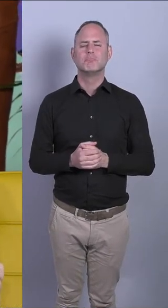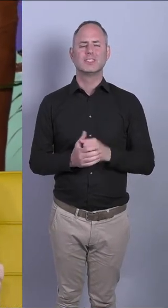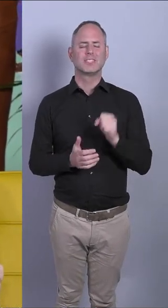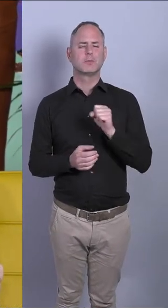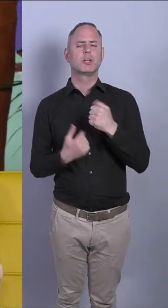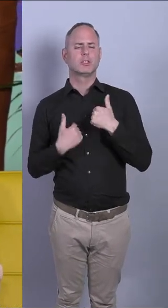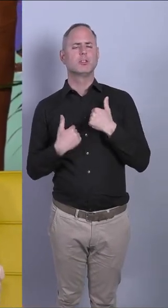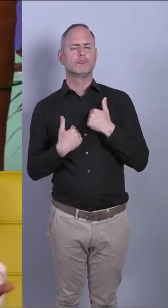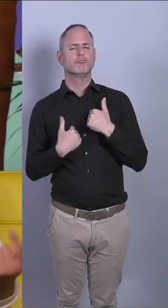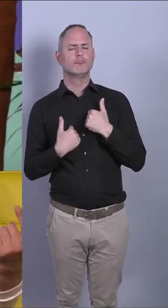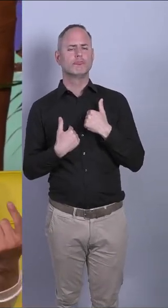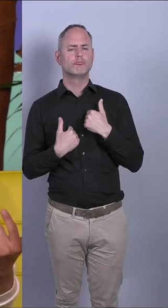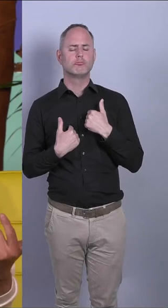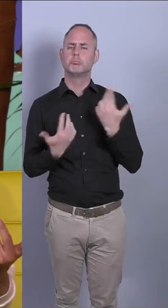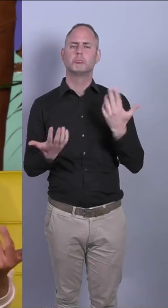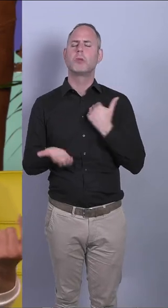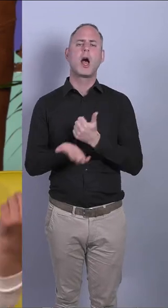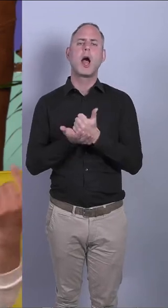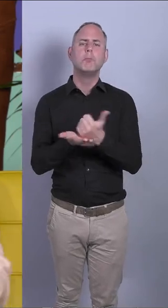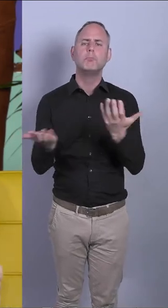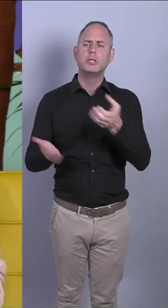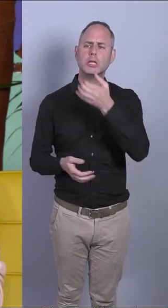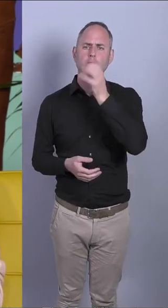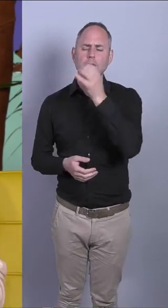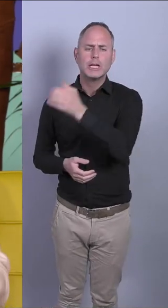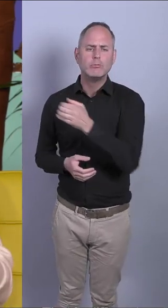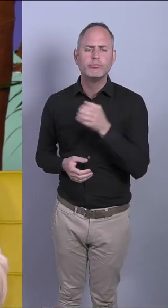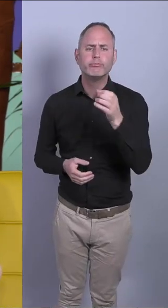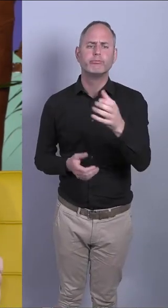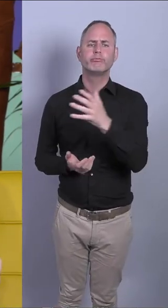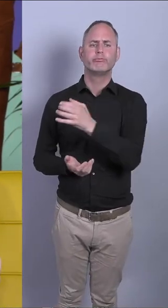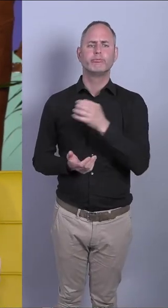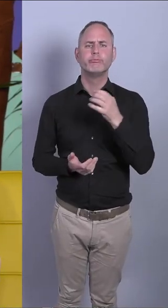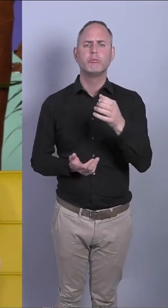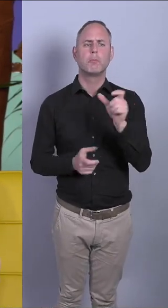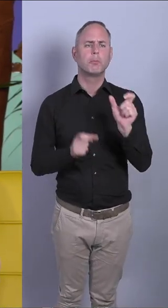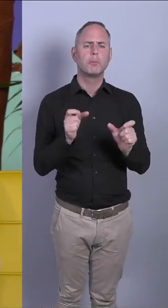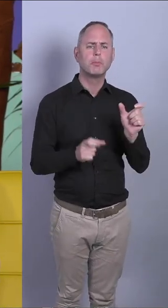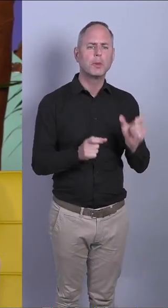Well, of course they help us with everything, with drinks, for example.